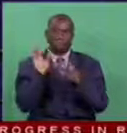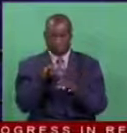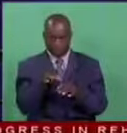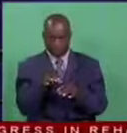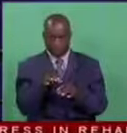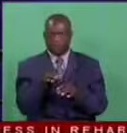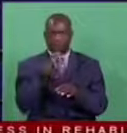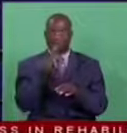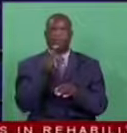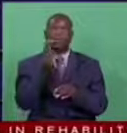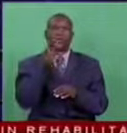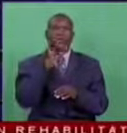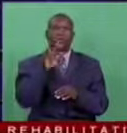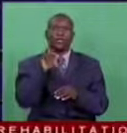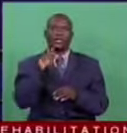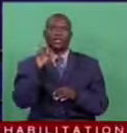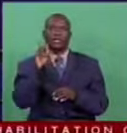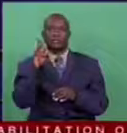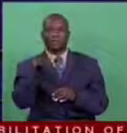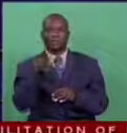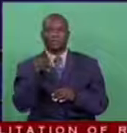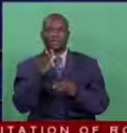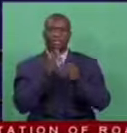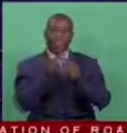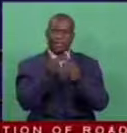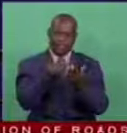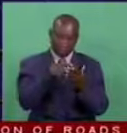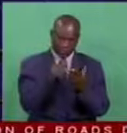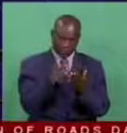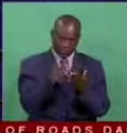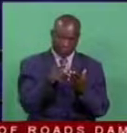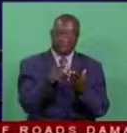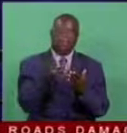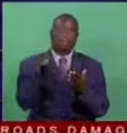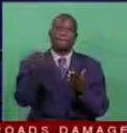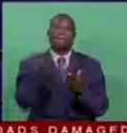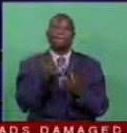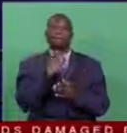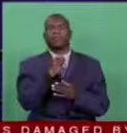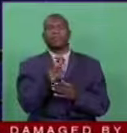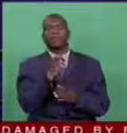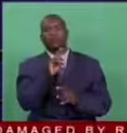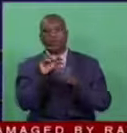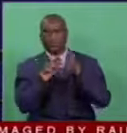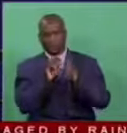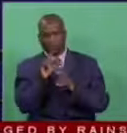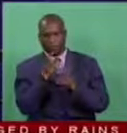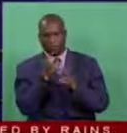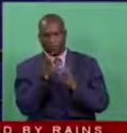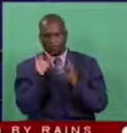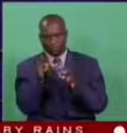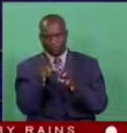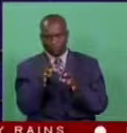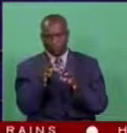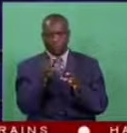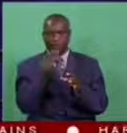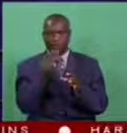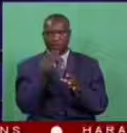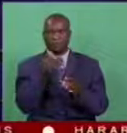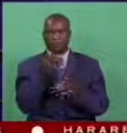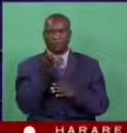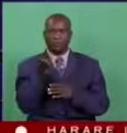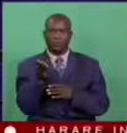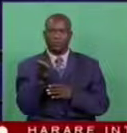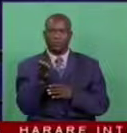of Governance and Gender Mainstreaming, Revai Makanje Olbeck, to discuss more on this. Revai, good morning and welcome to the show. Good